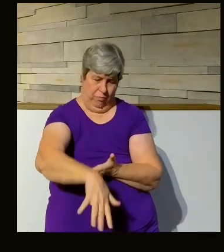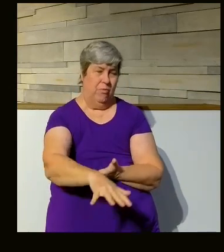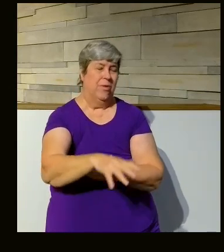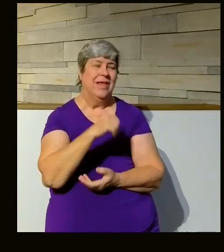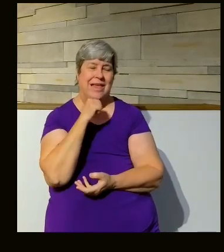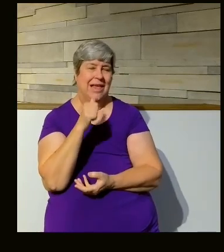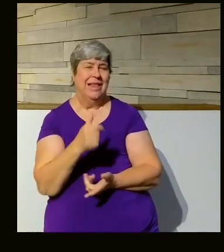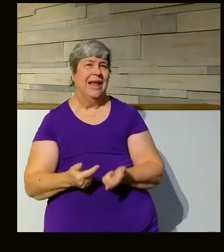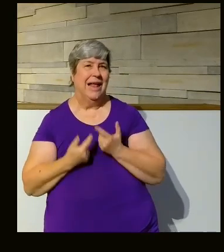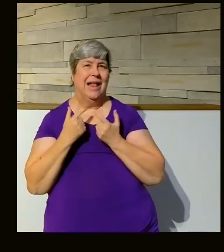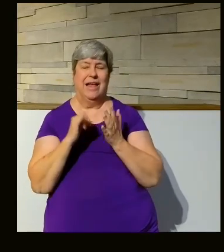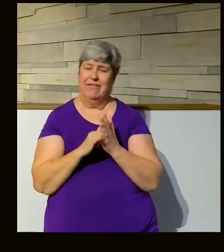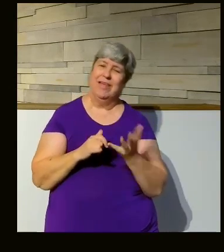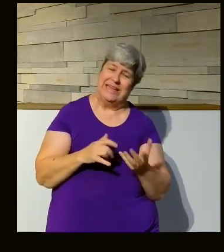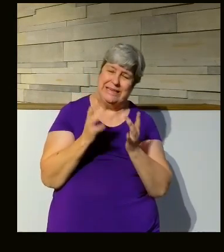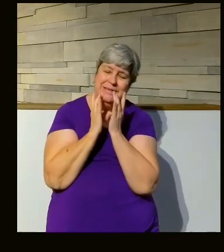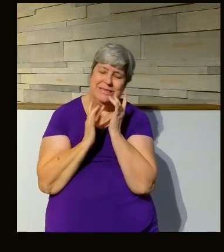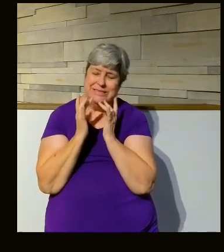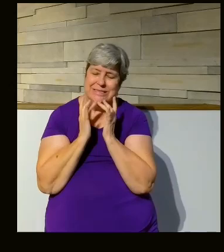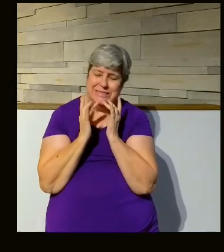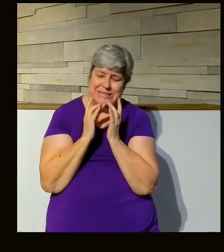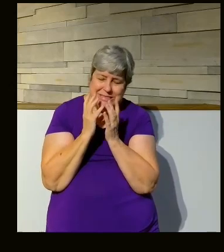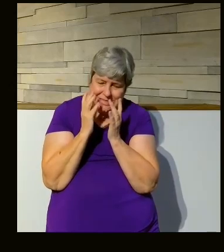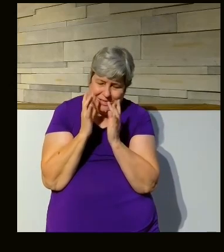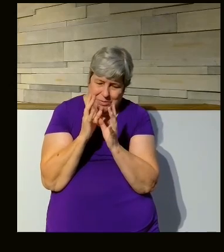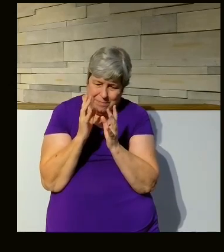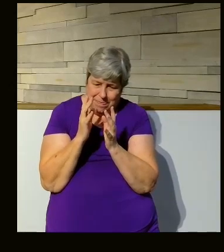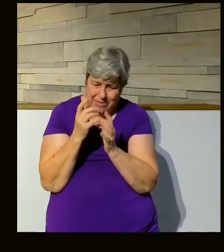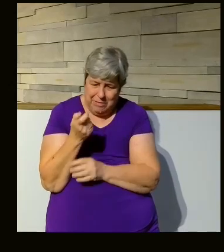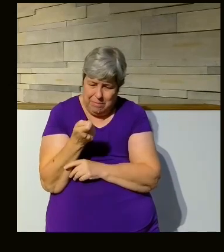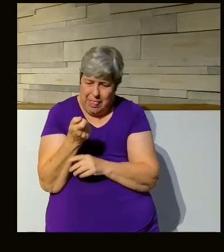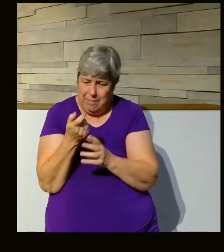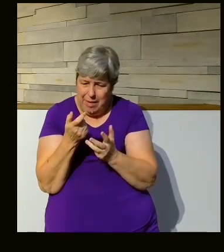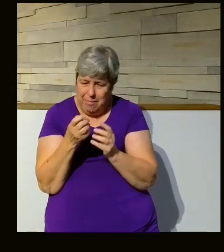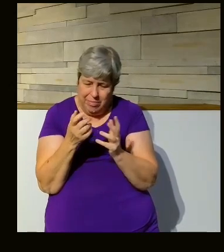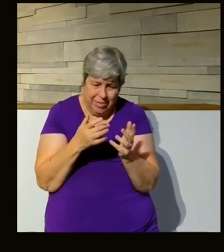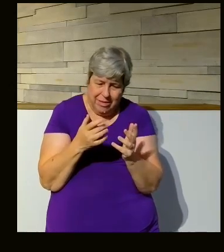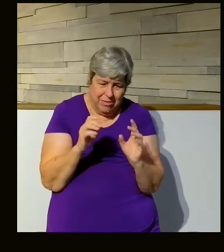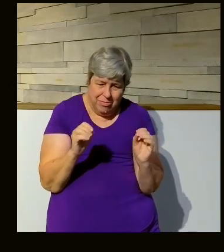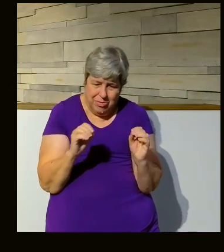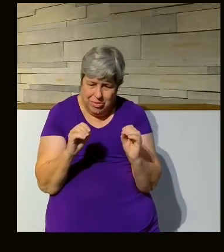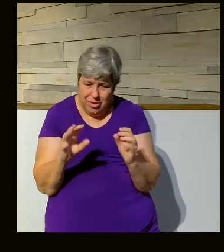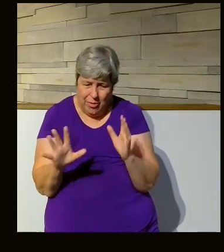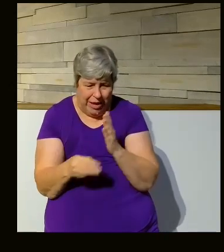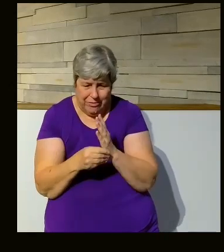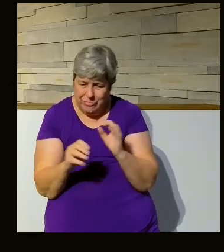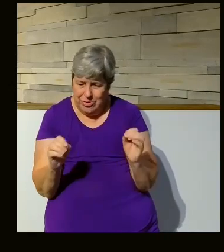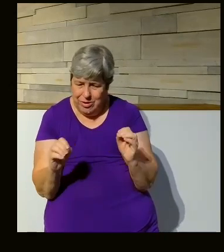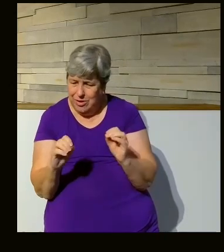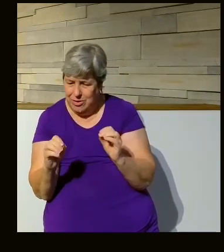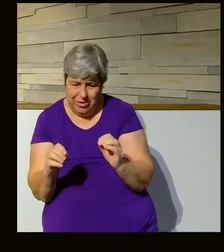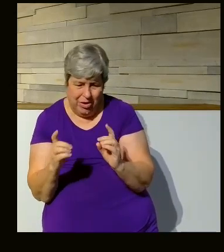It's not a life that we have to live. You know what? You just need the bare necessities, and that's it, okay? You can't have any frills. You can't